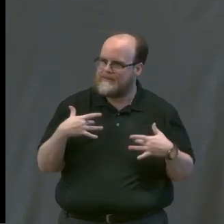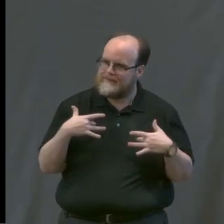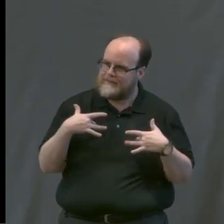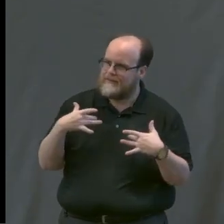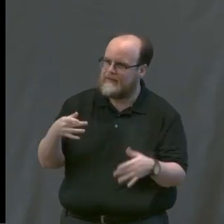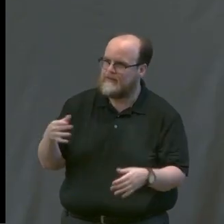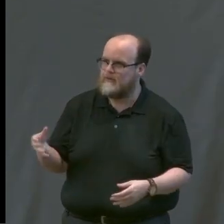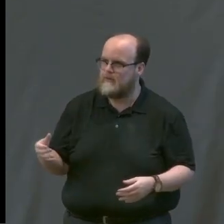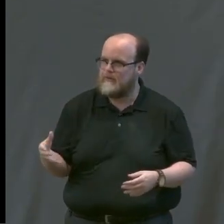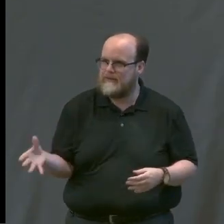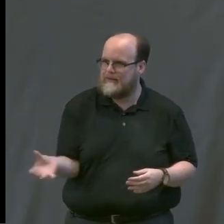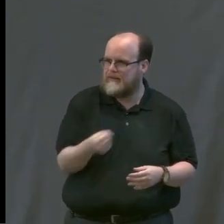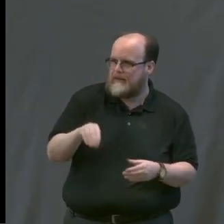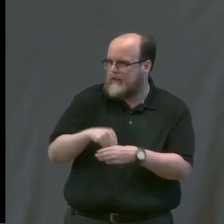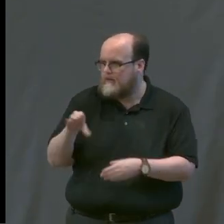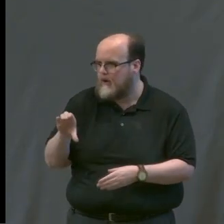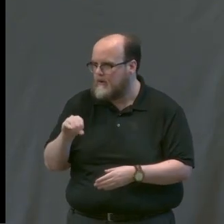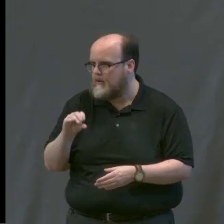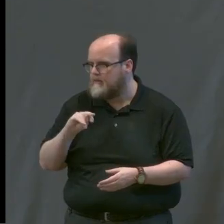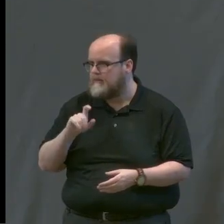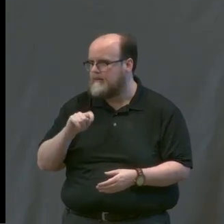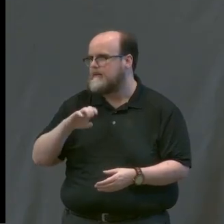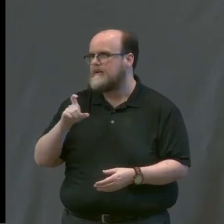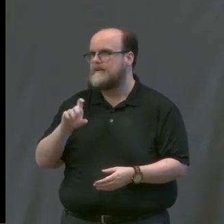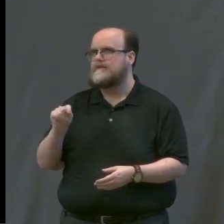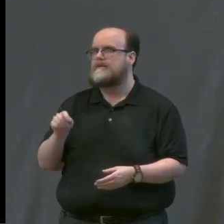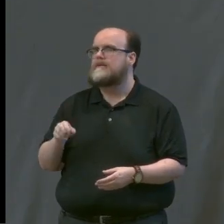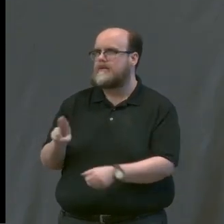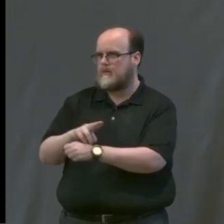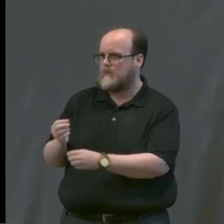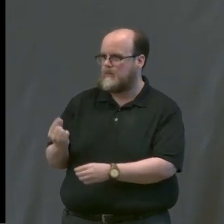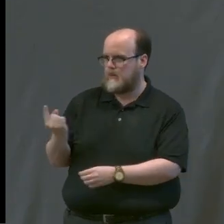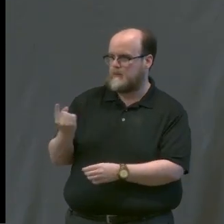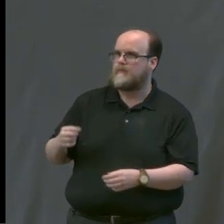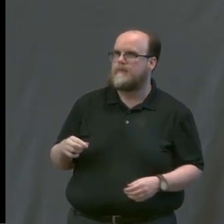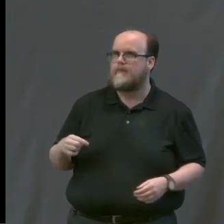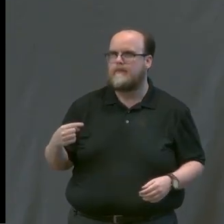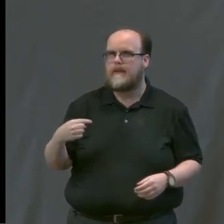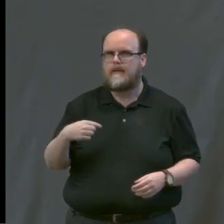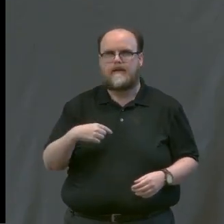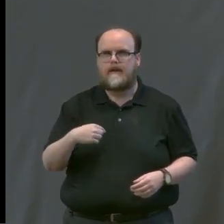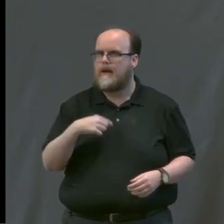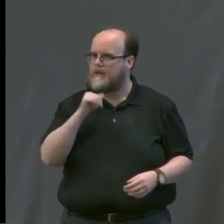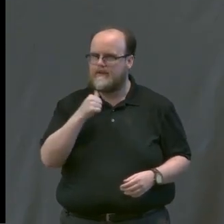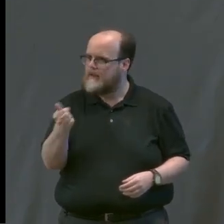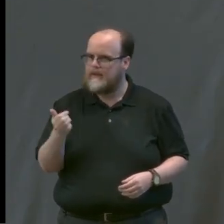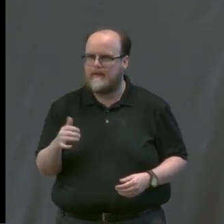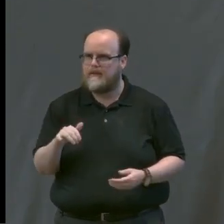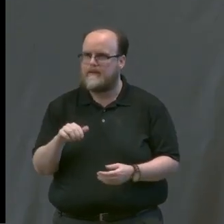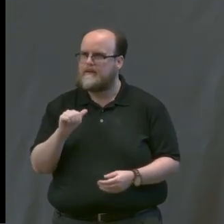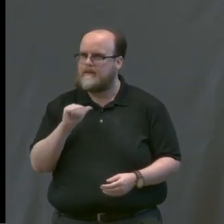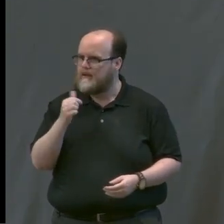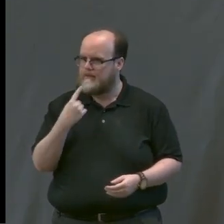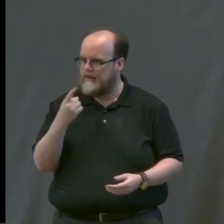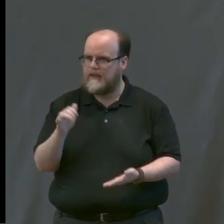of the context of Revelation and use standalone. I'm not going to say it's right or wrong. The